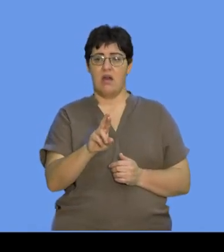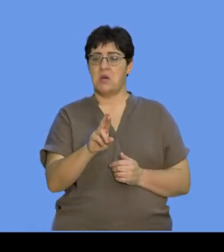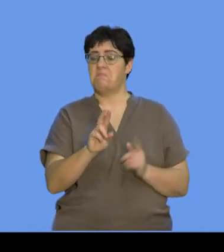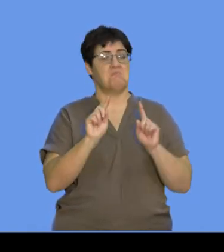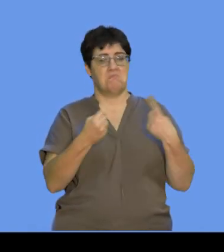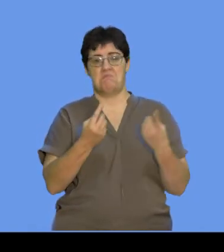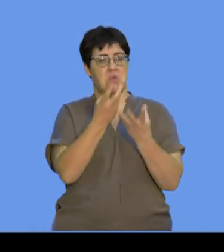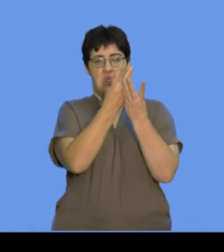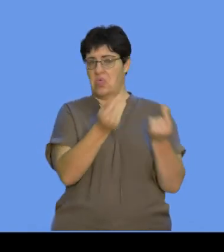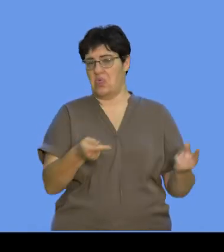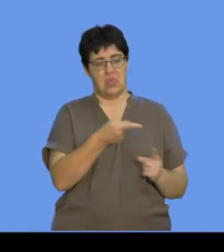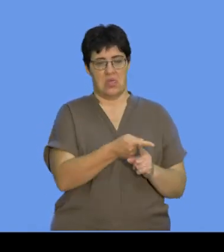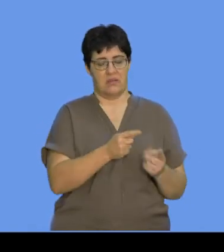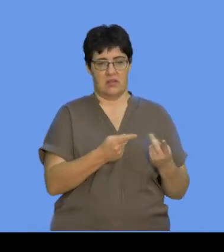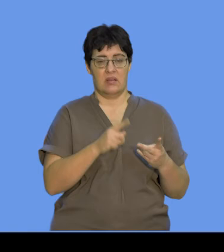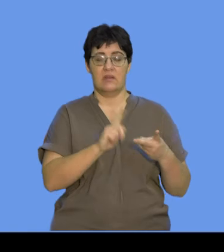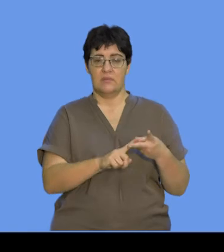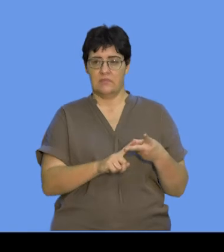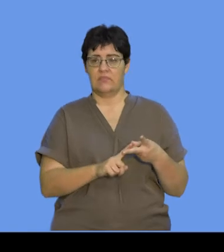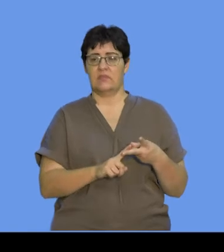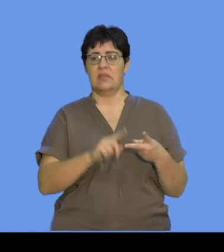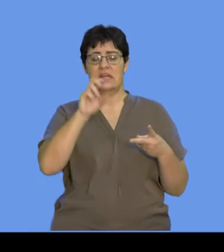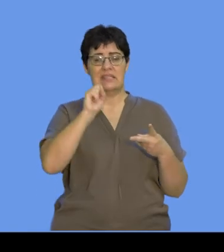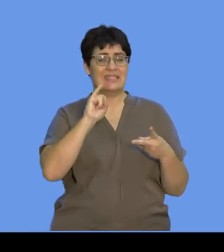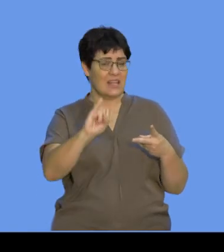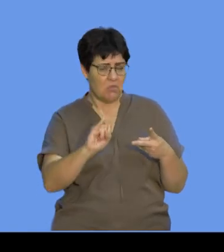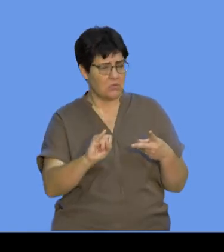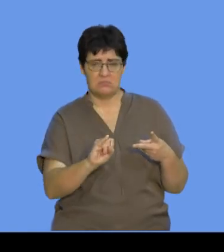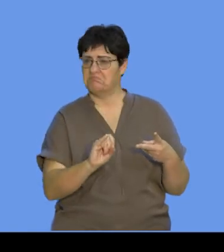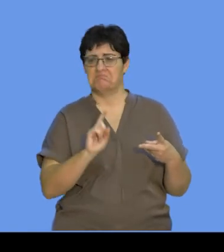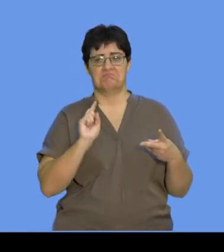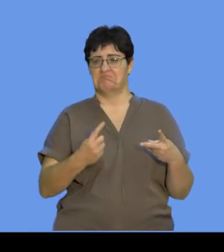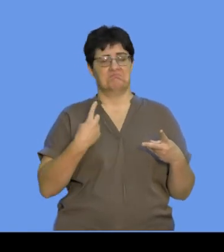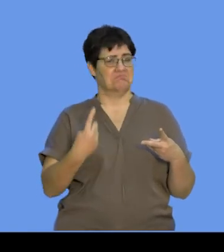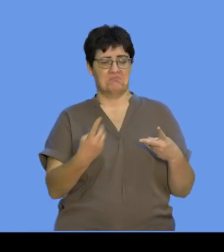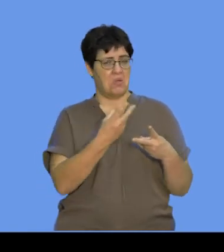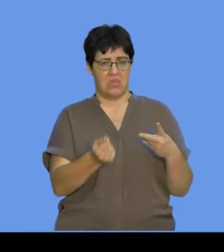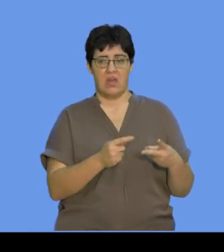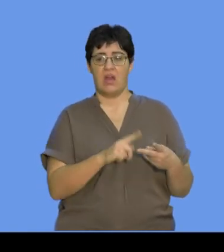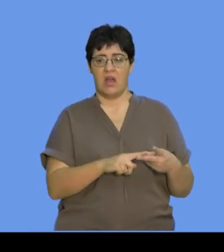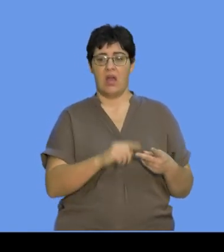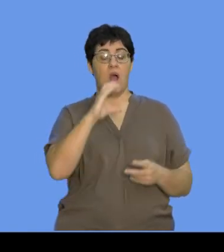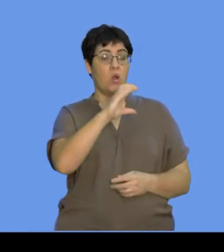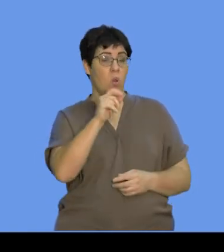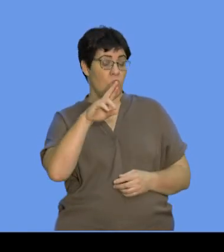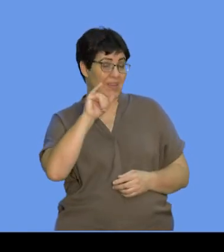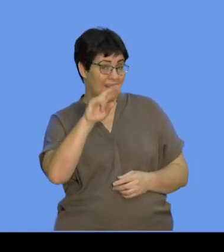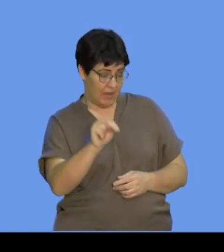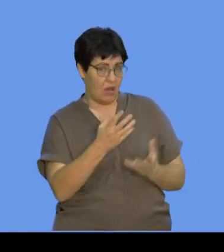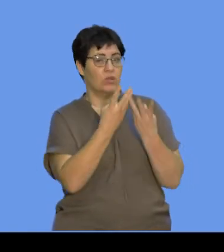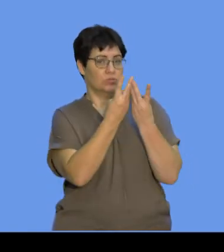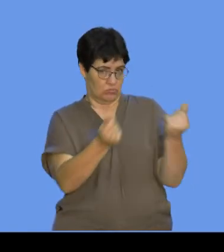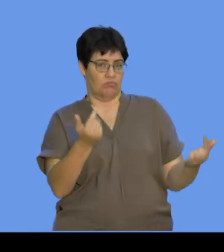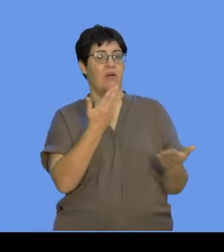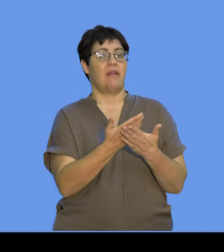water, okay? And silicon is also insoluble in water. Chlorine dissolves completely in water, hence we're saying chlorine, it's